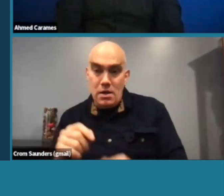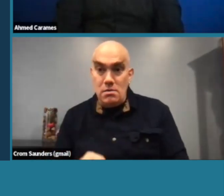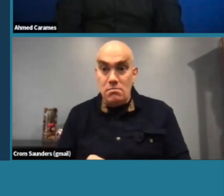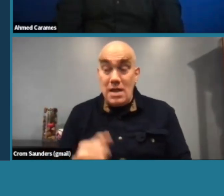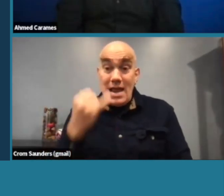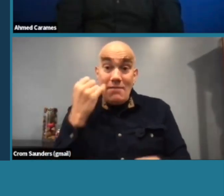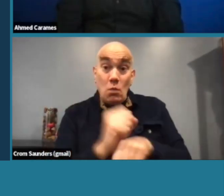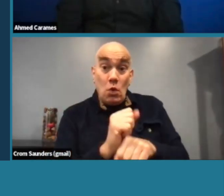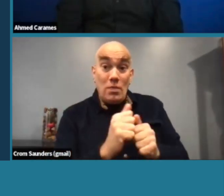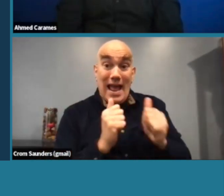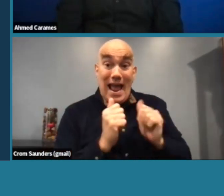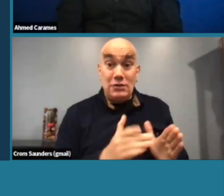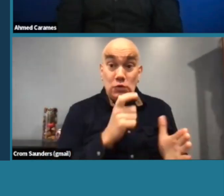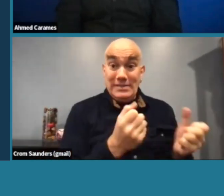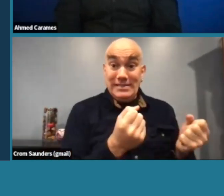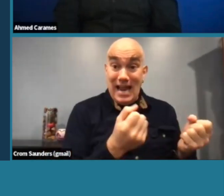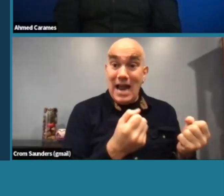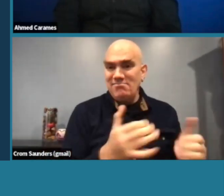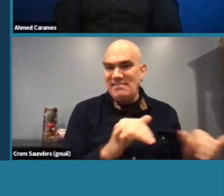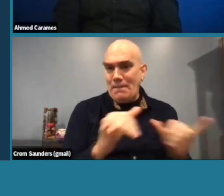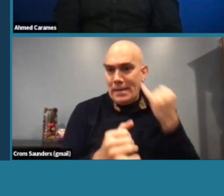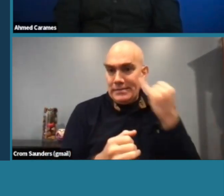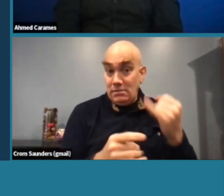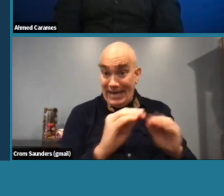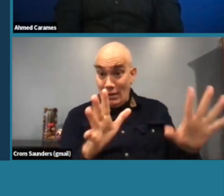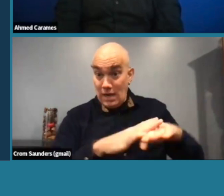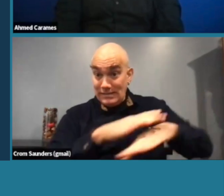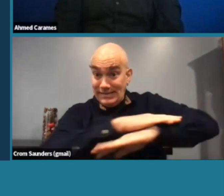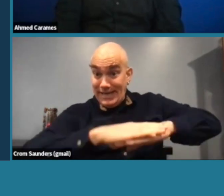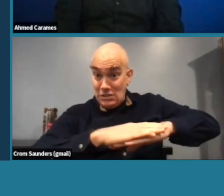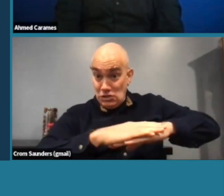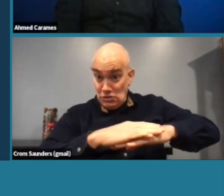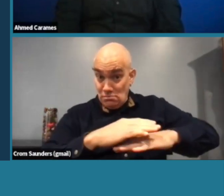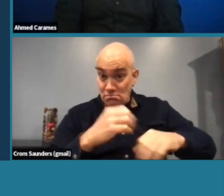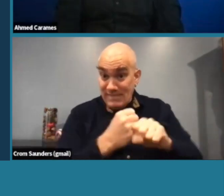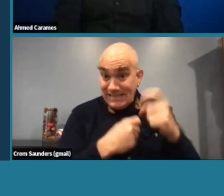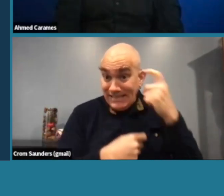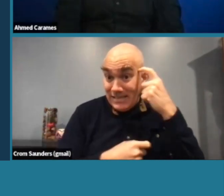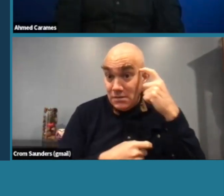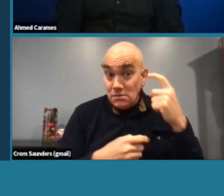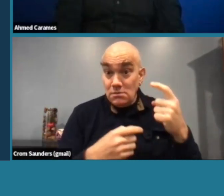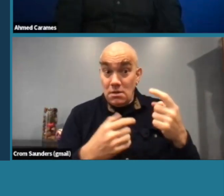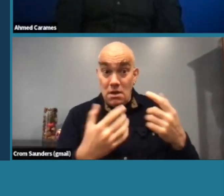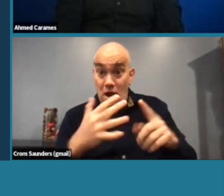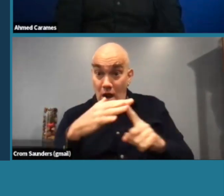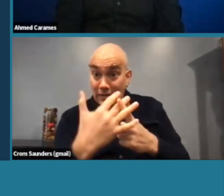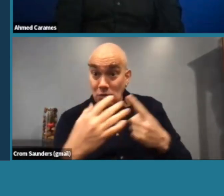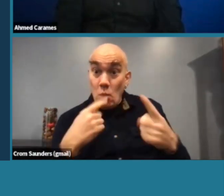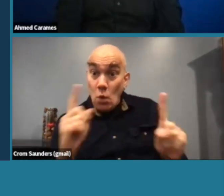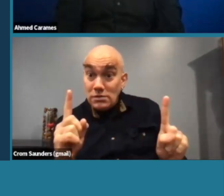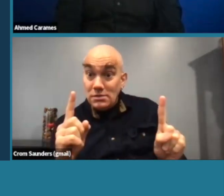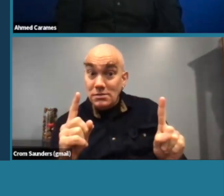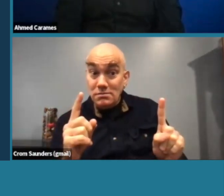see clearly who is speaking and when. So if we're working with actors who are signing on stage, it's the same